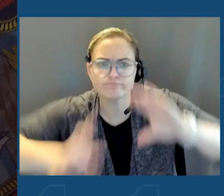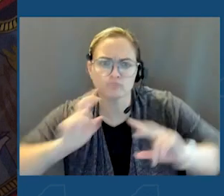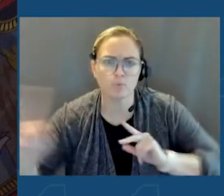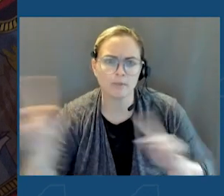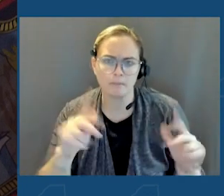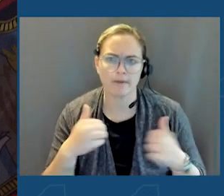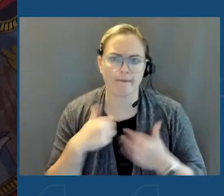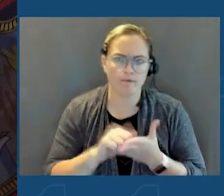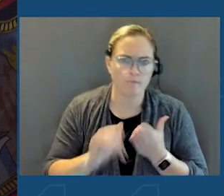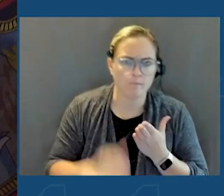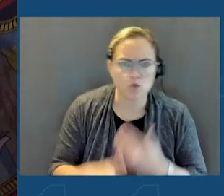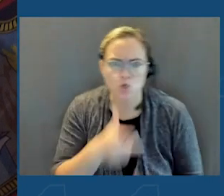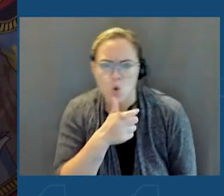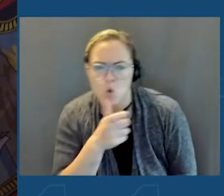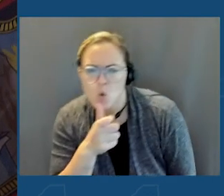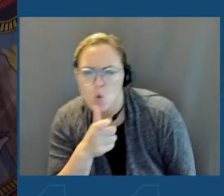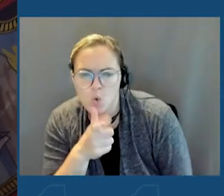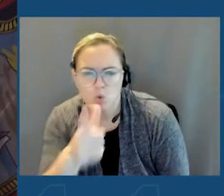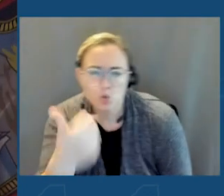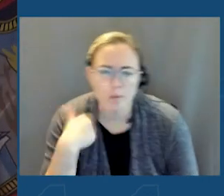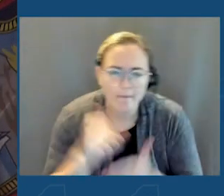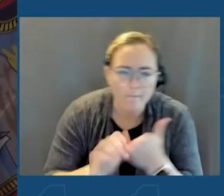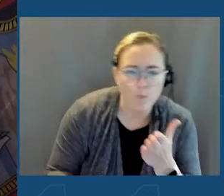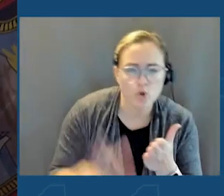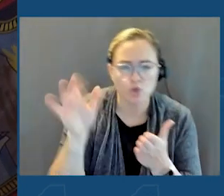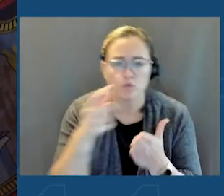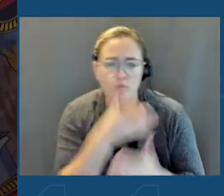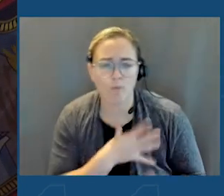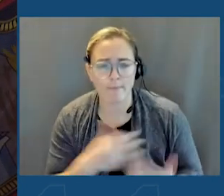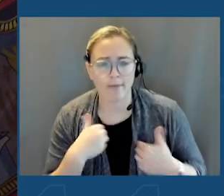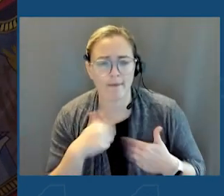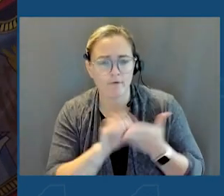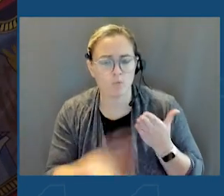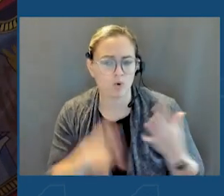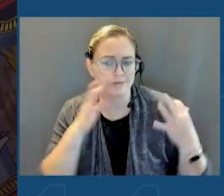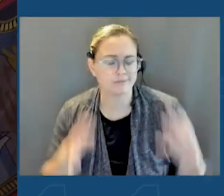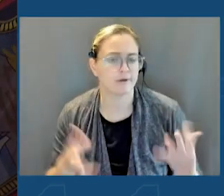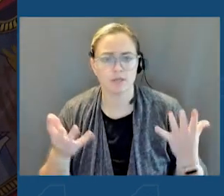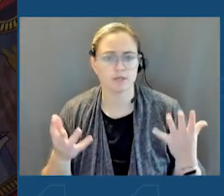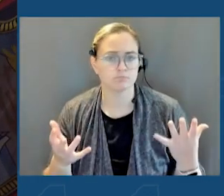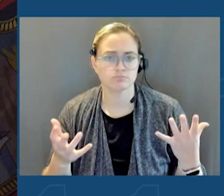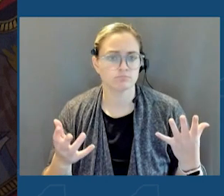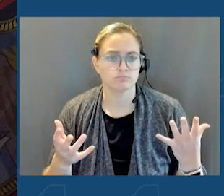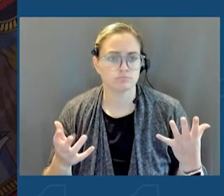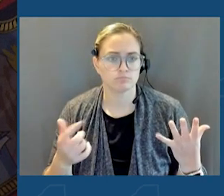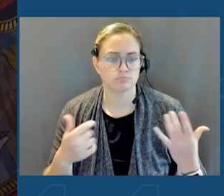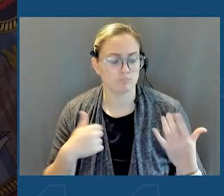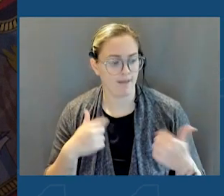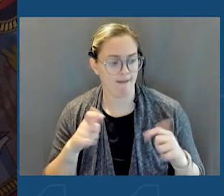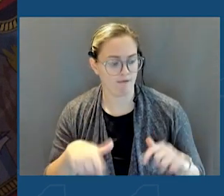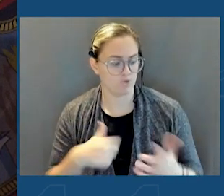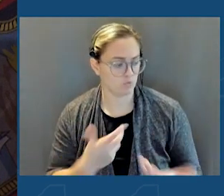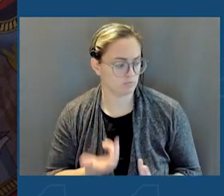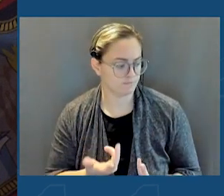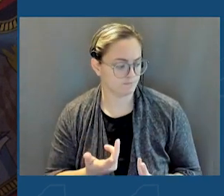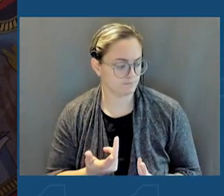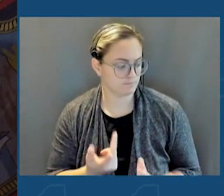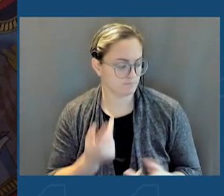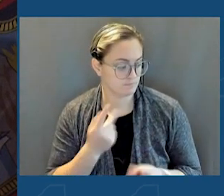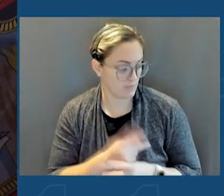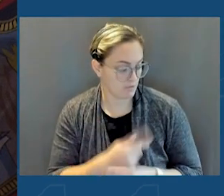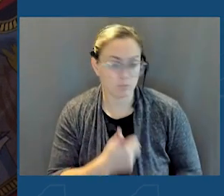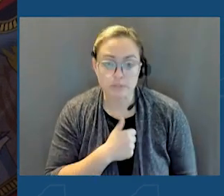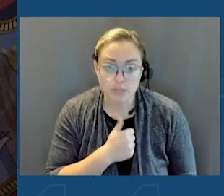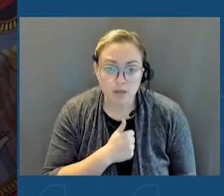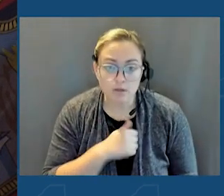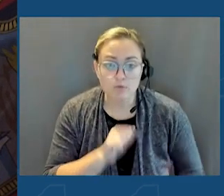trying to hunt down women who've decided that I have to have an abortion, I